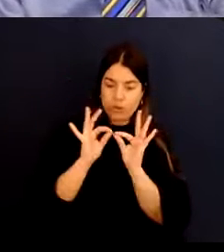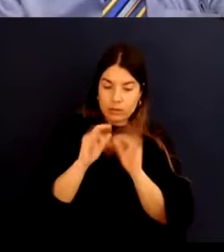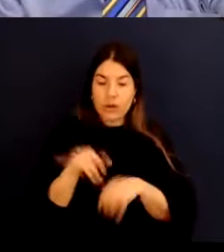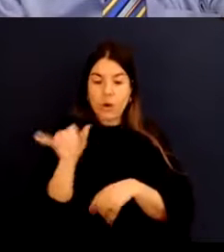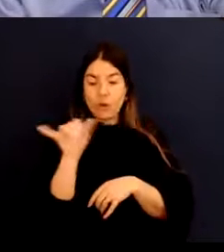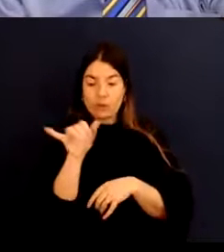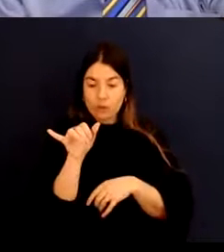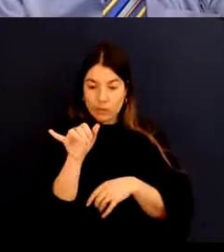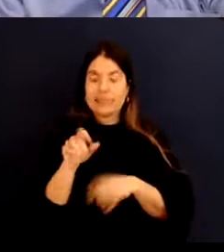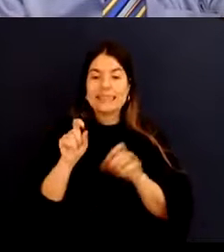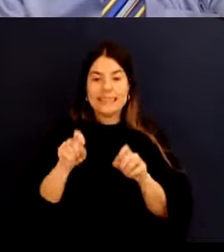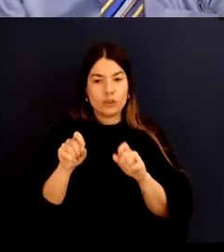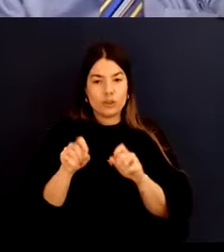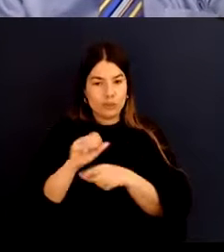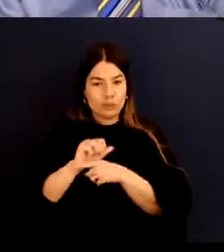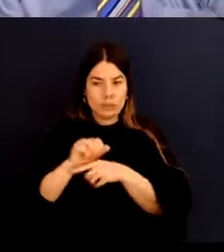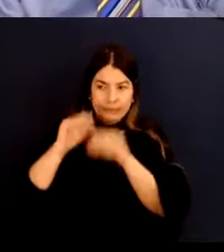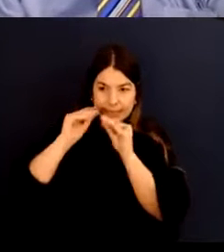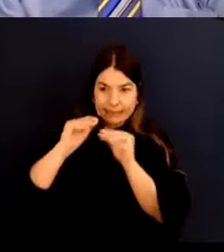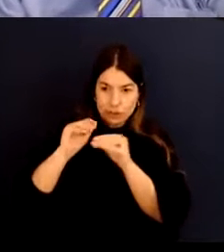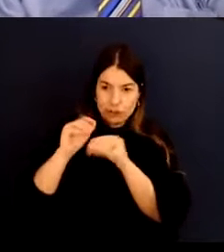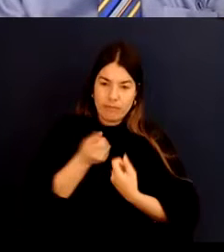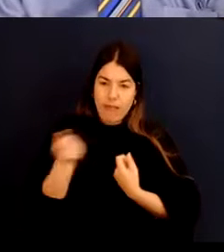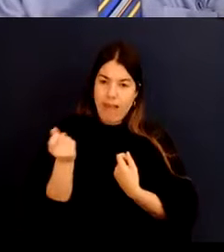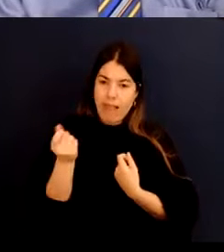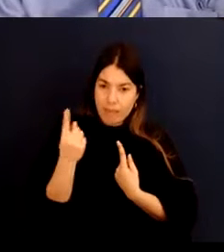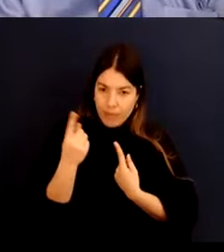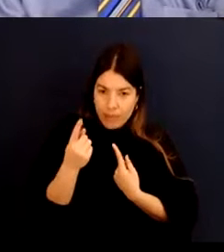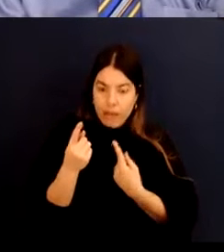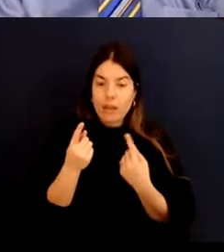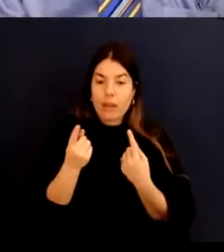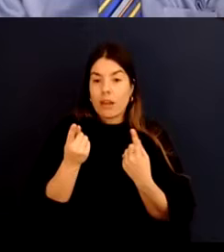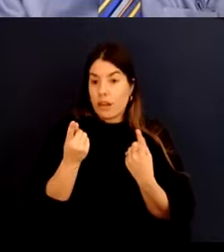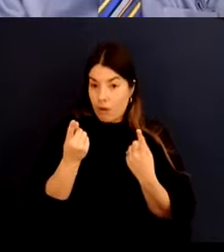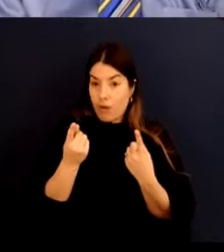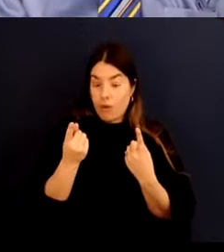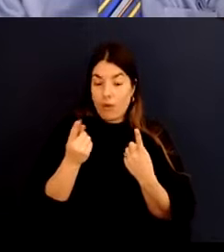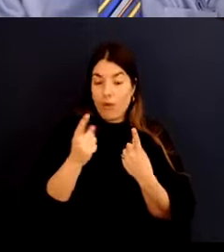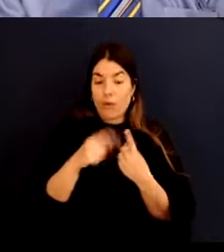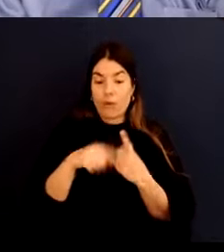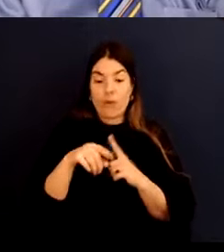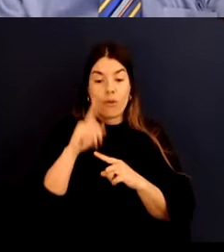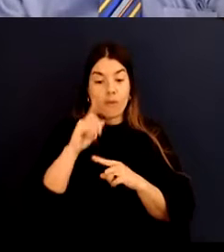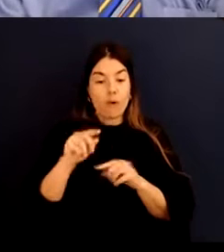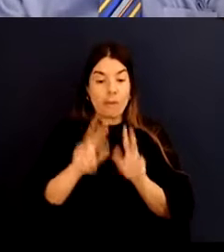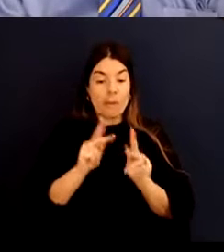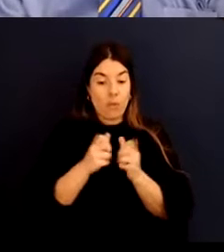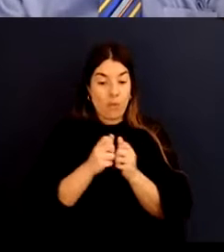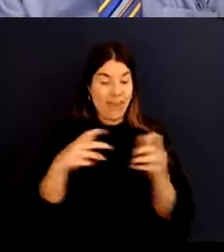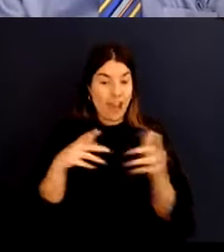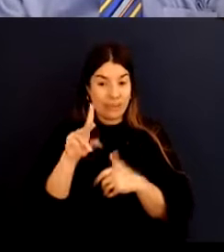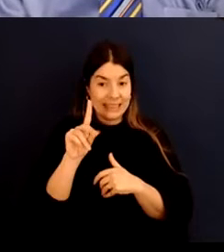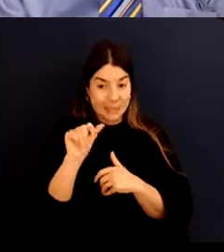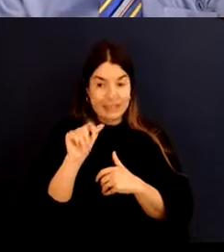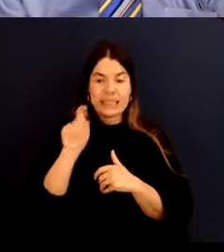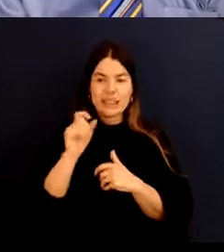teaching empathy towards people with disability at a young age, so that we grow up already understanding that there's all types